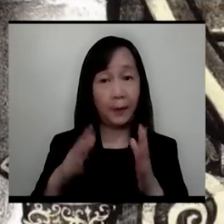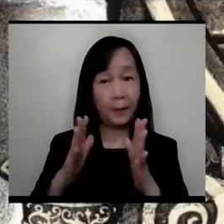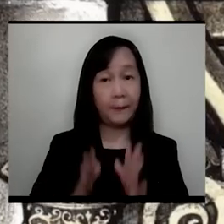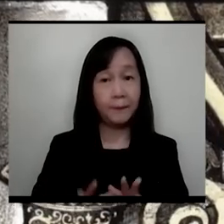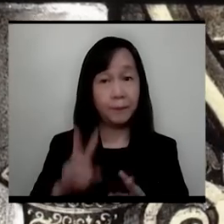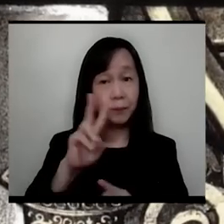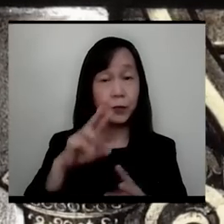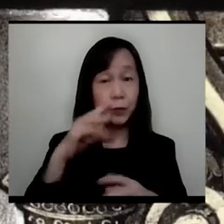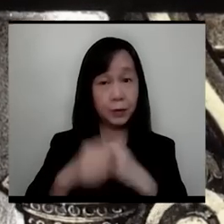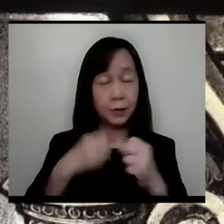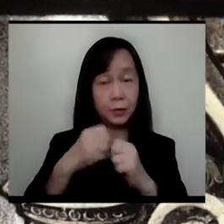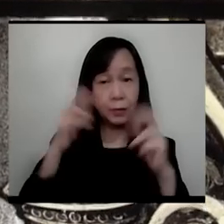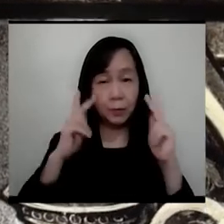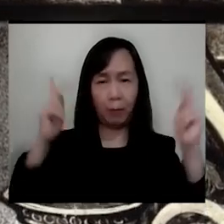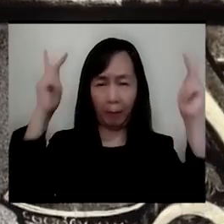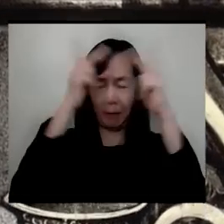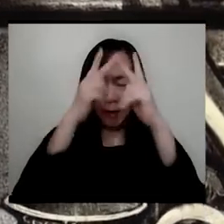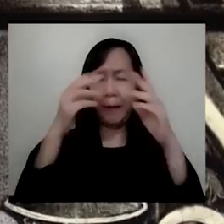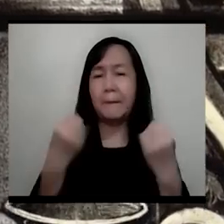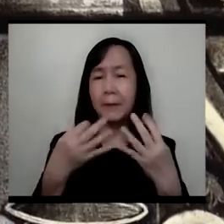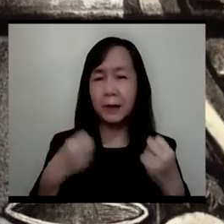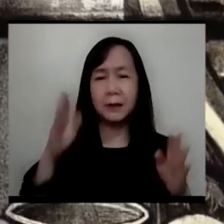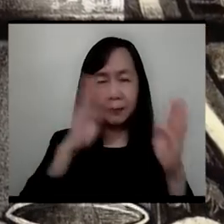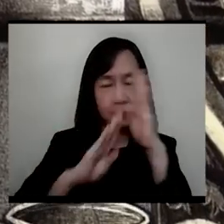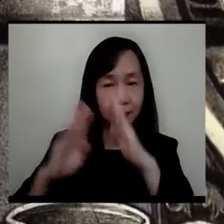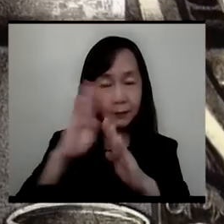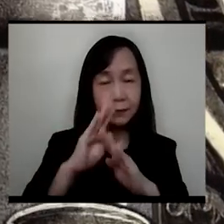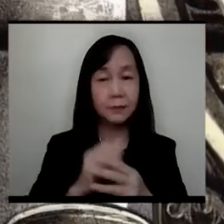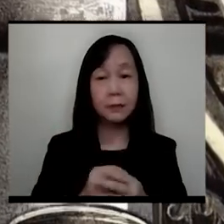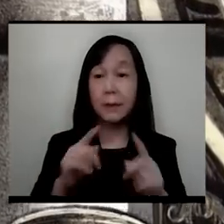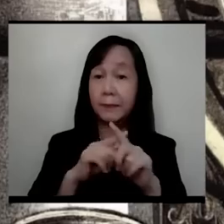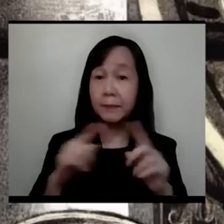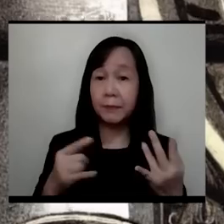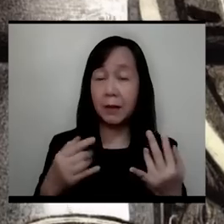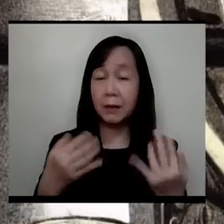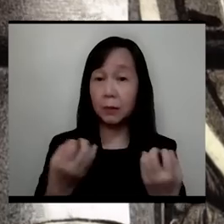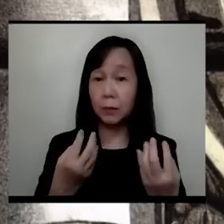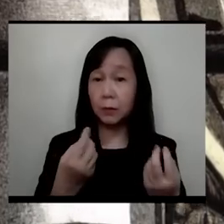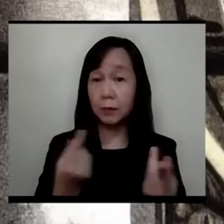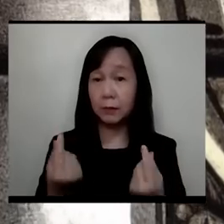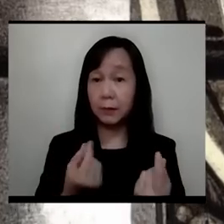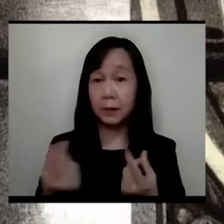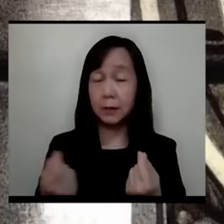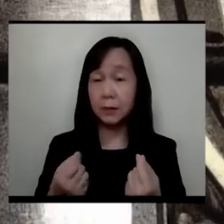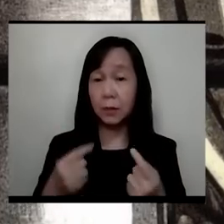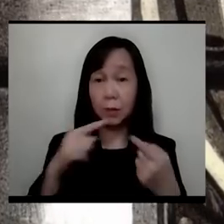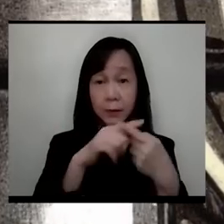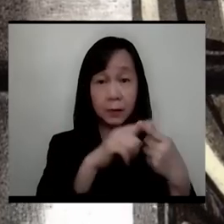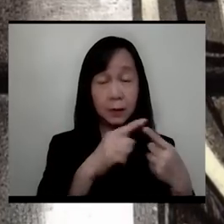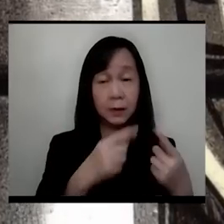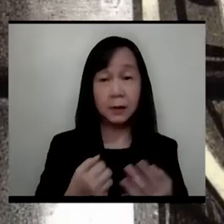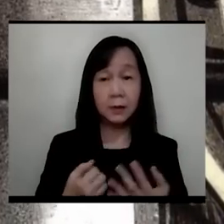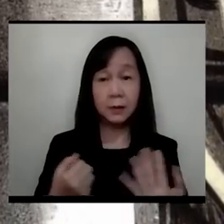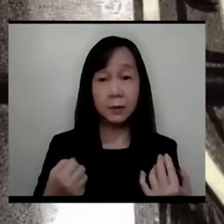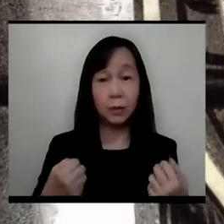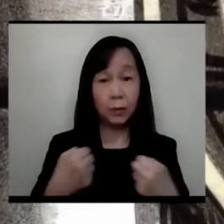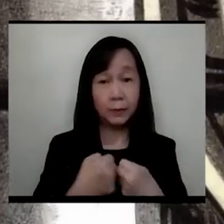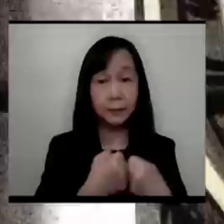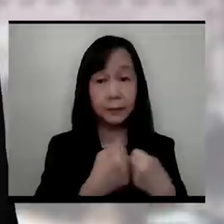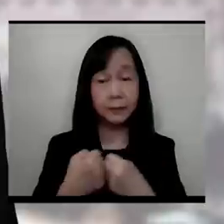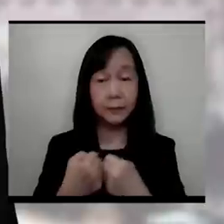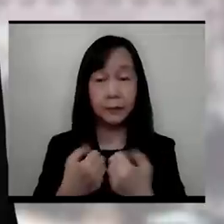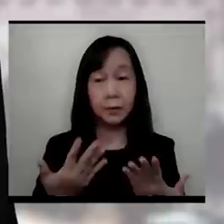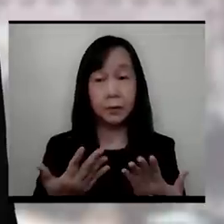beset with difficulties But what made the struggle More complicated Was the conflict Within the church